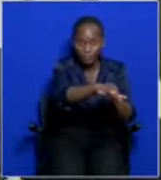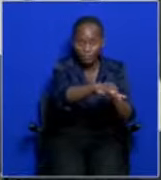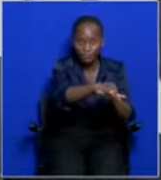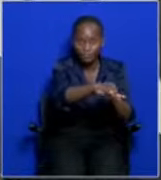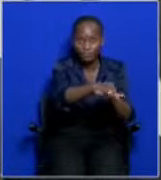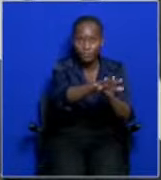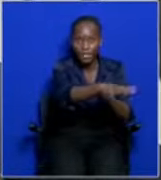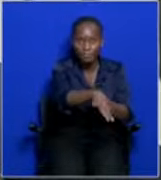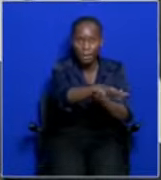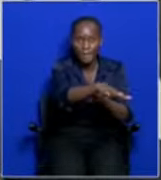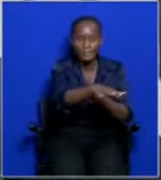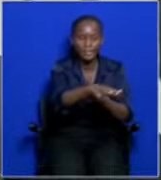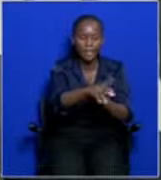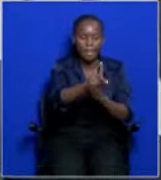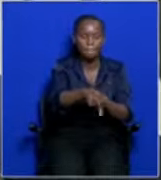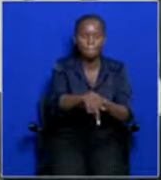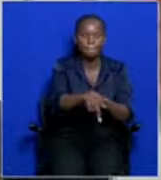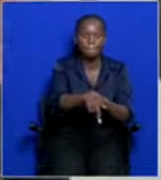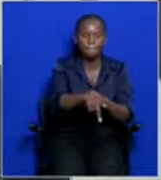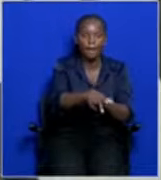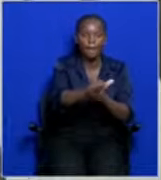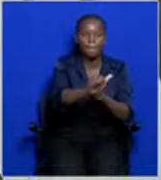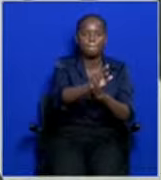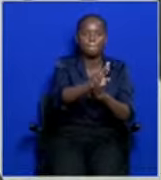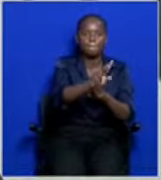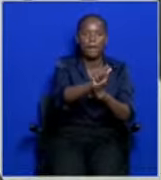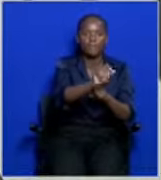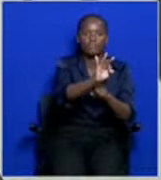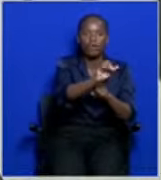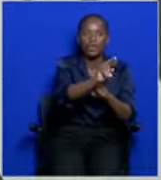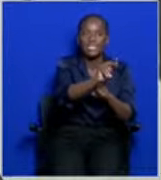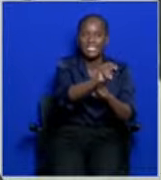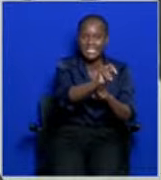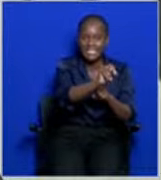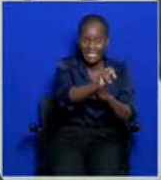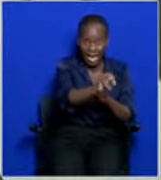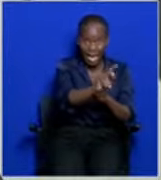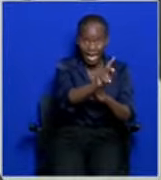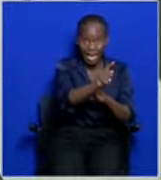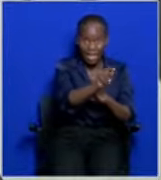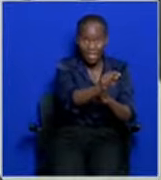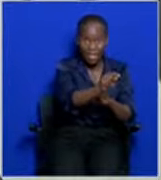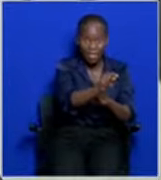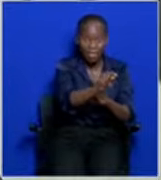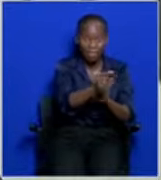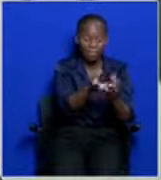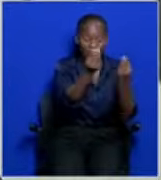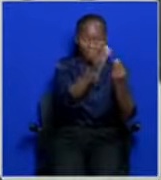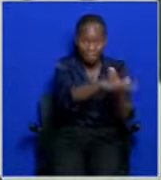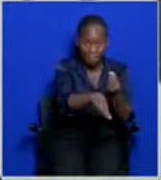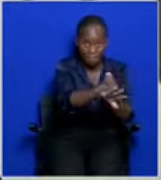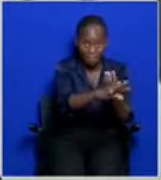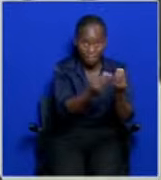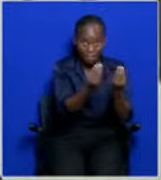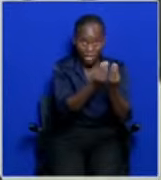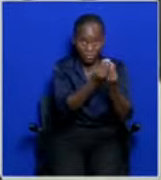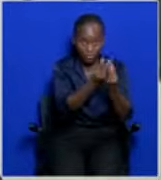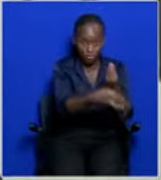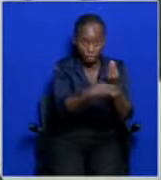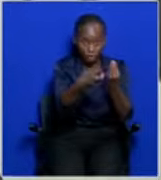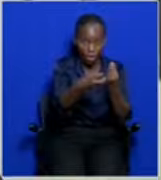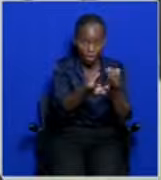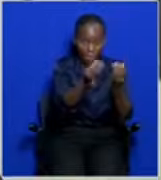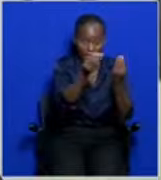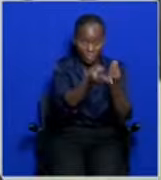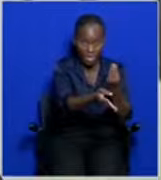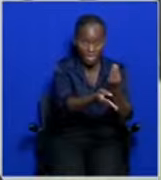case in Germiston. It doesn't work. So everything, it is where you found the properties in,